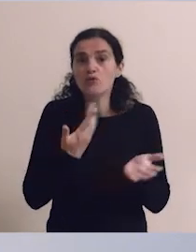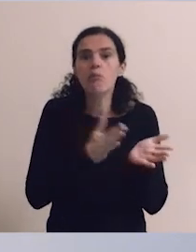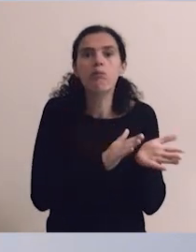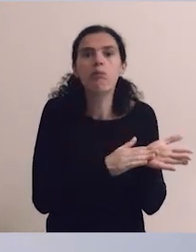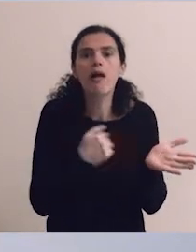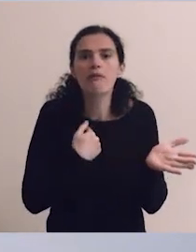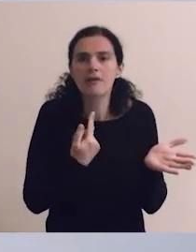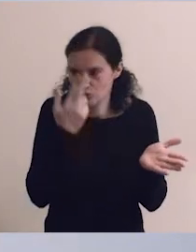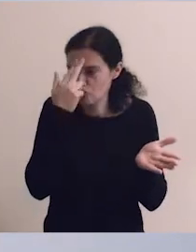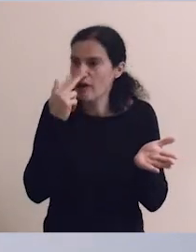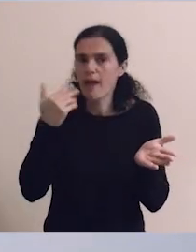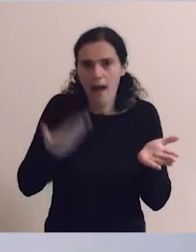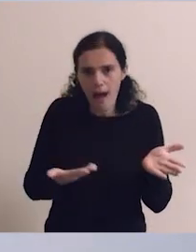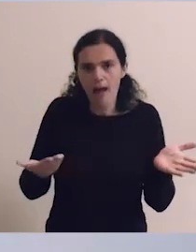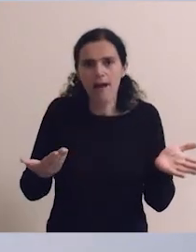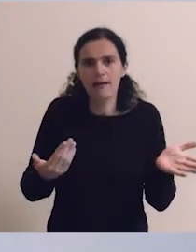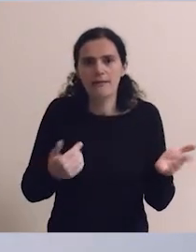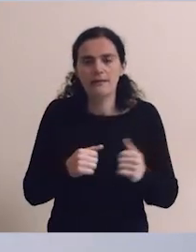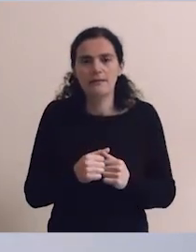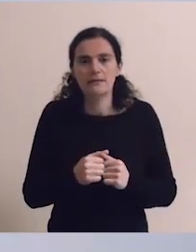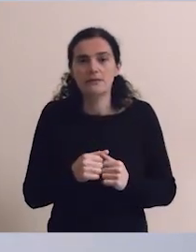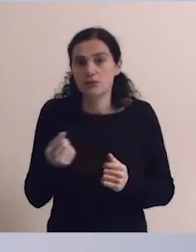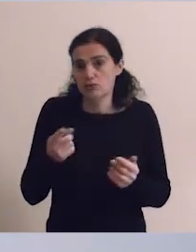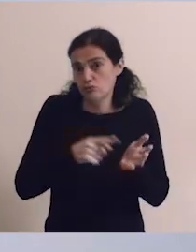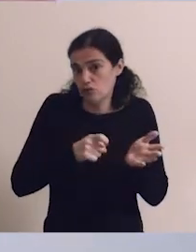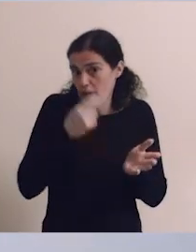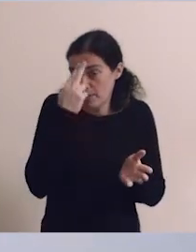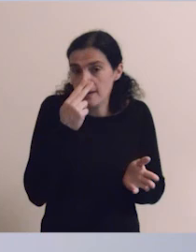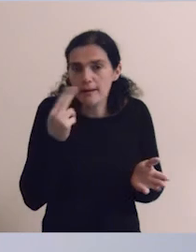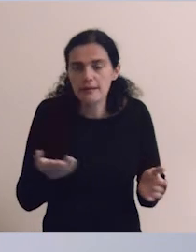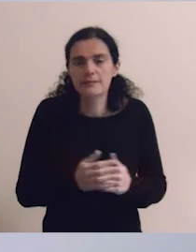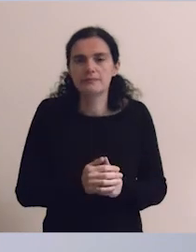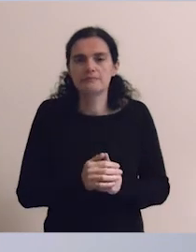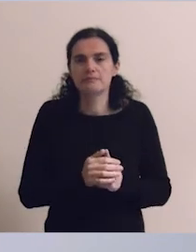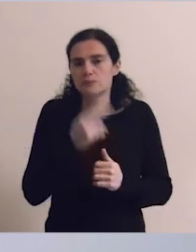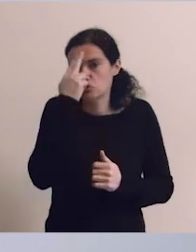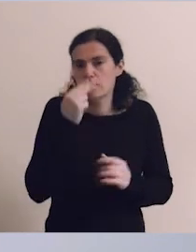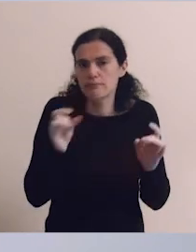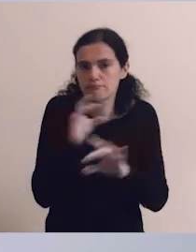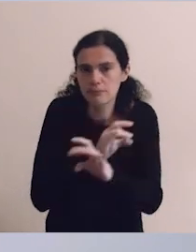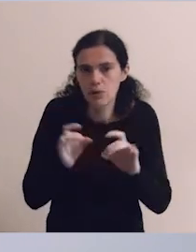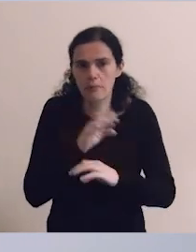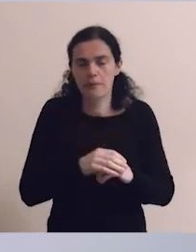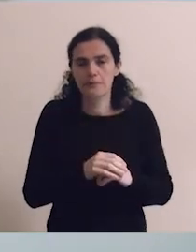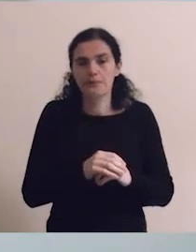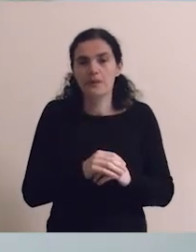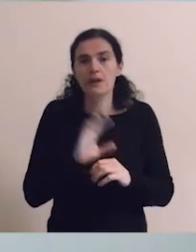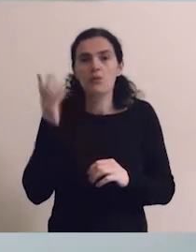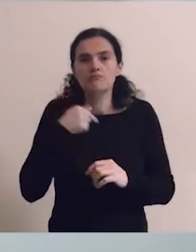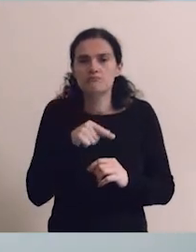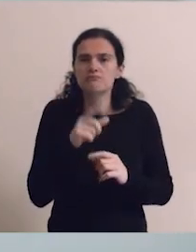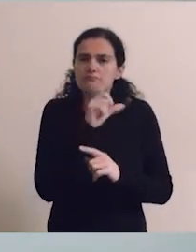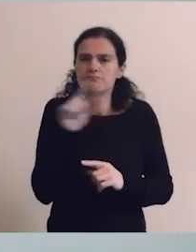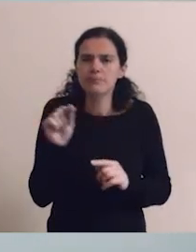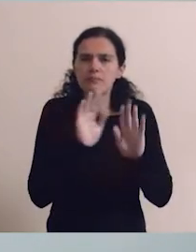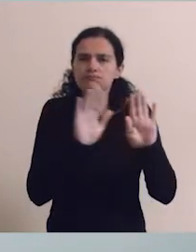the witness of history, from American history, European history. When you